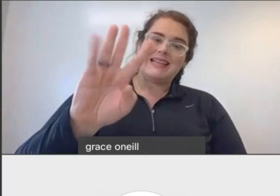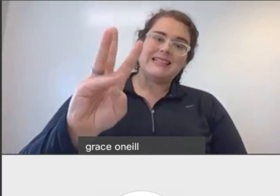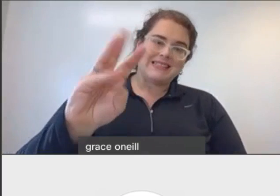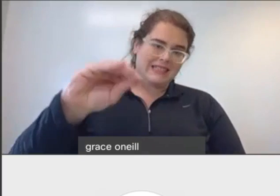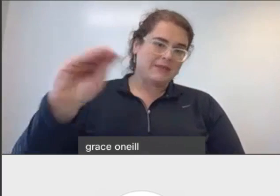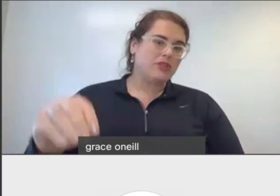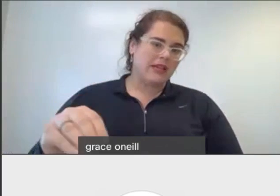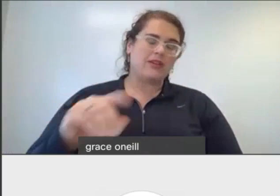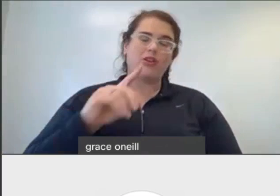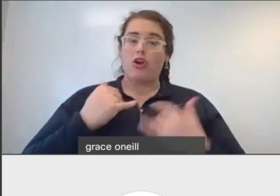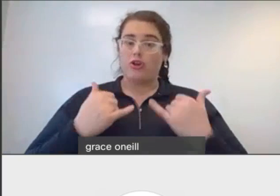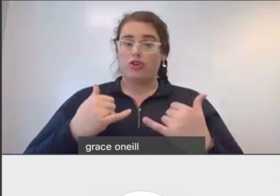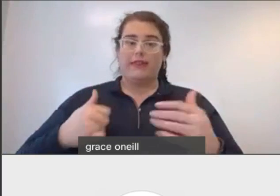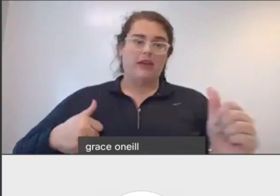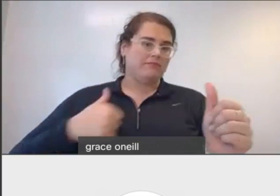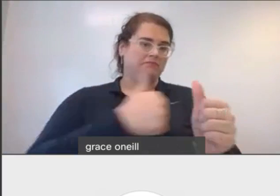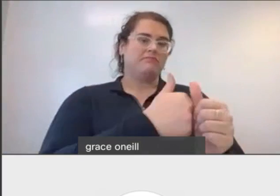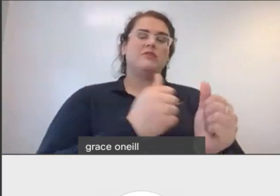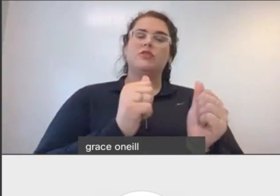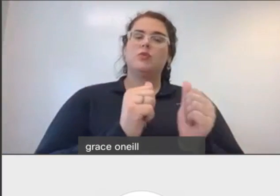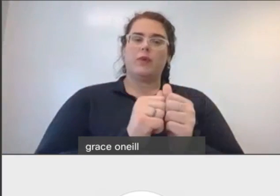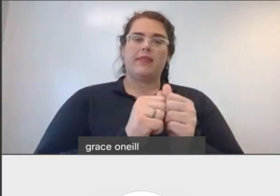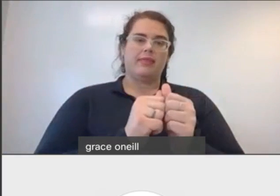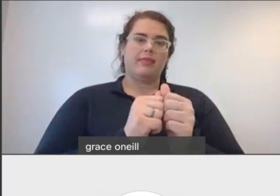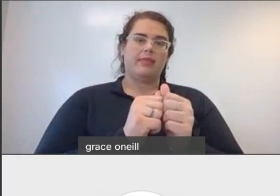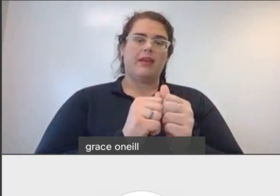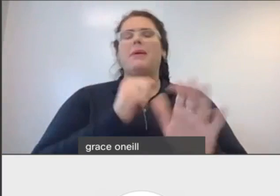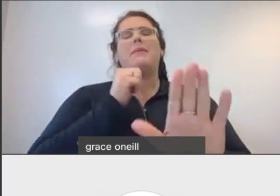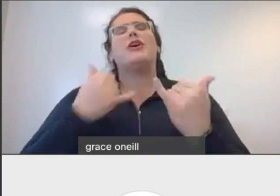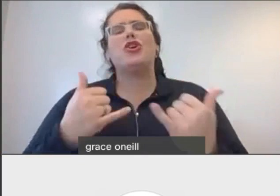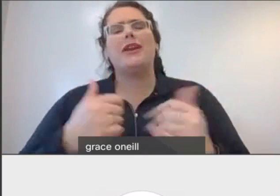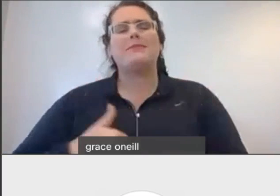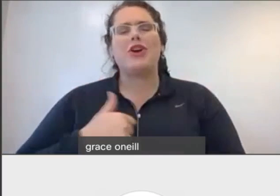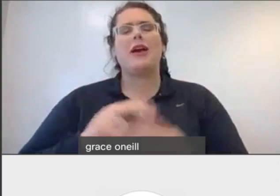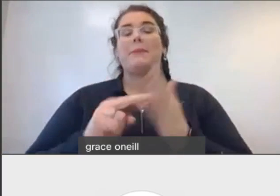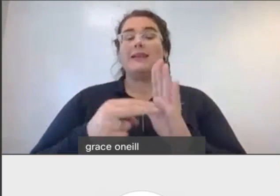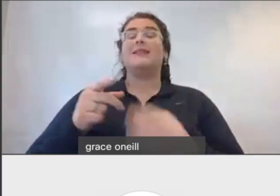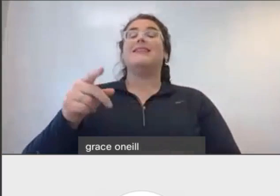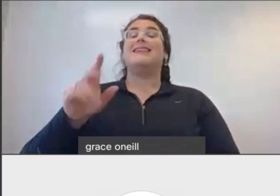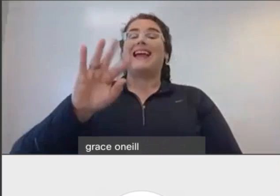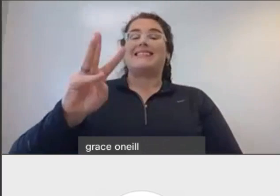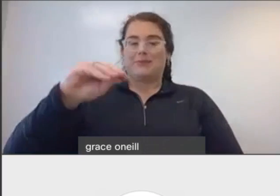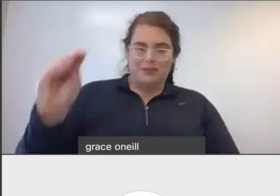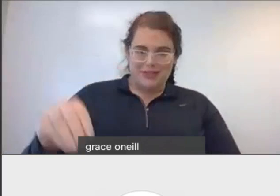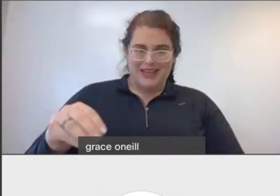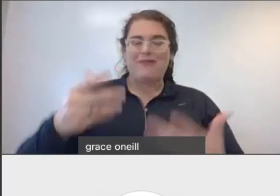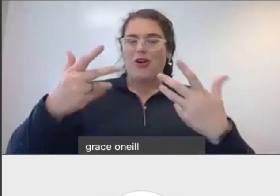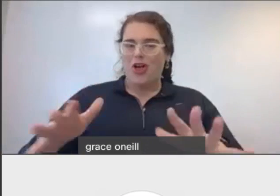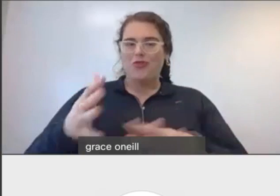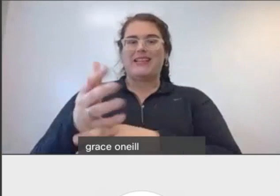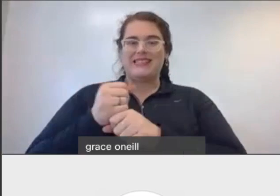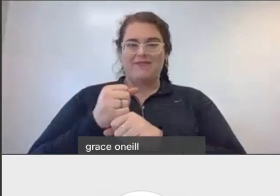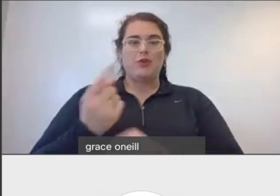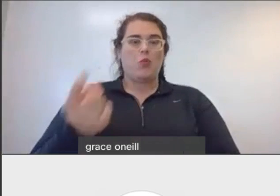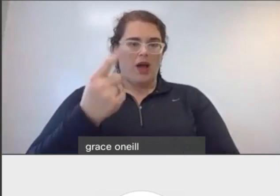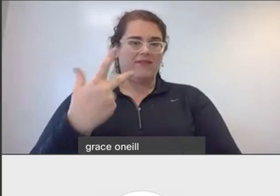not counting whether I'm sorry, I shouldn't say current with, have received a vaccination, and